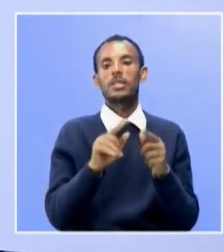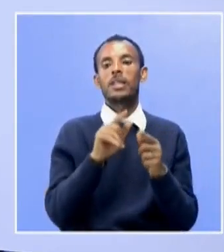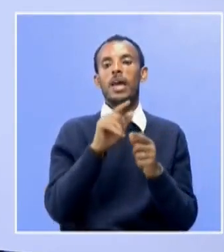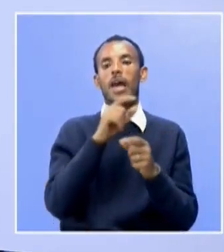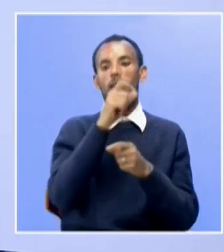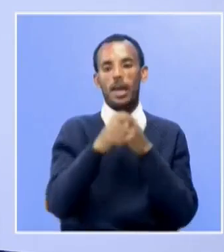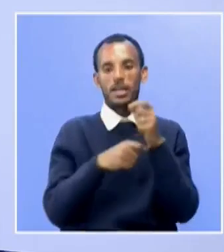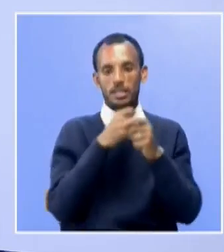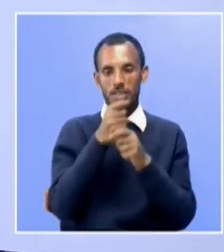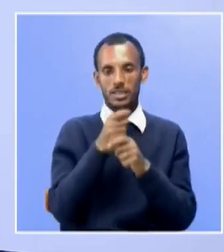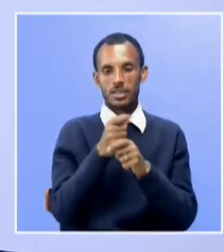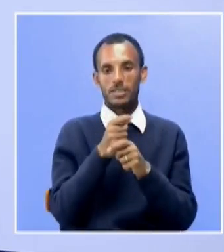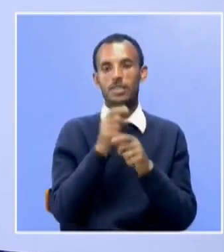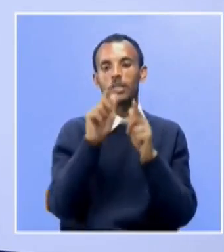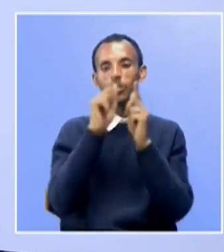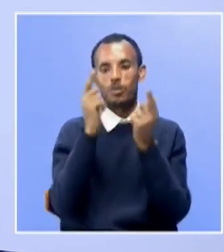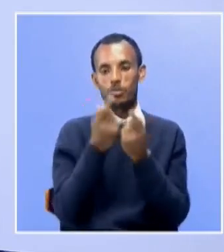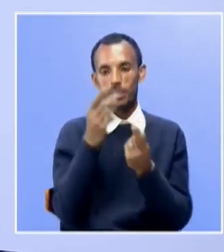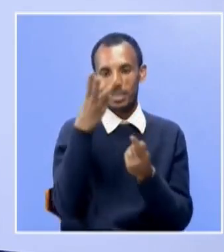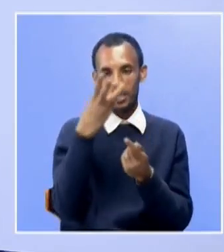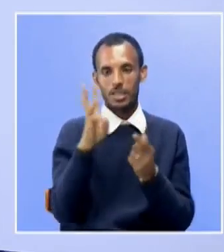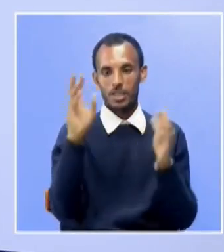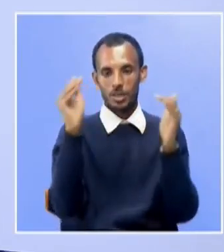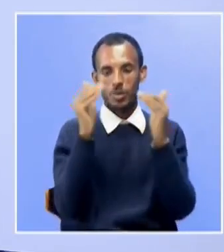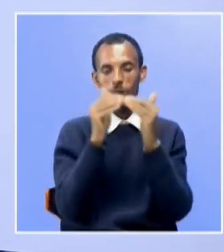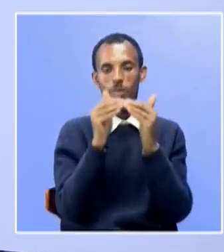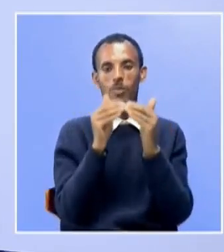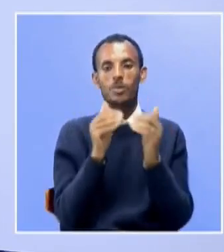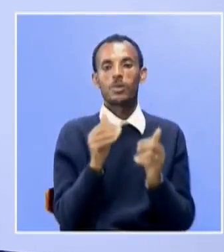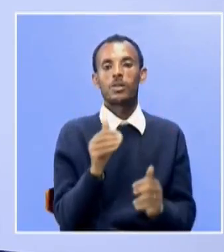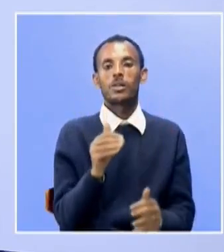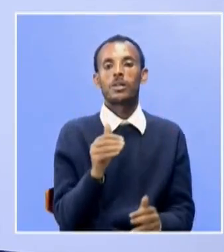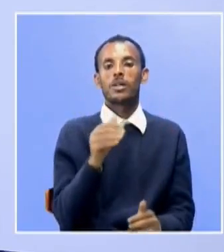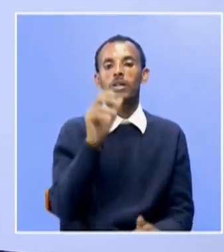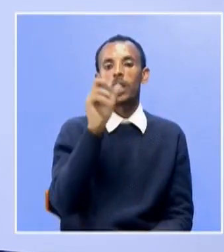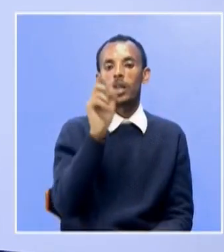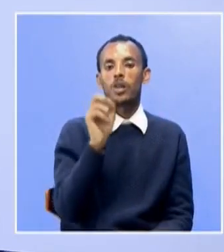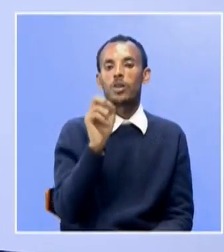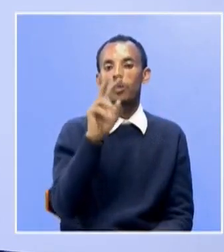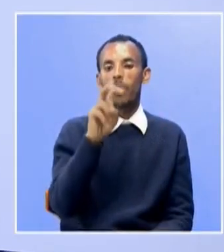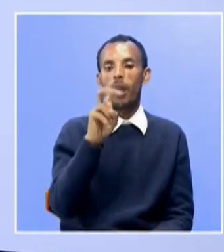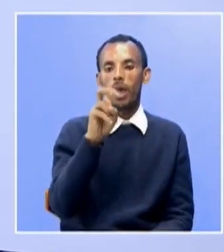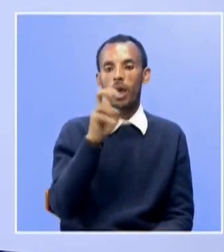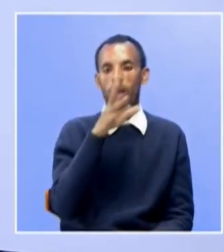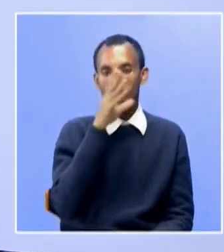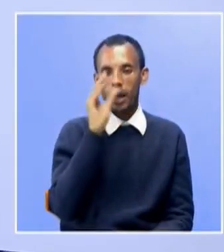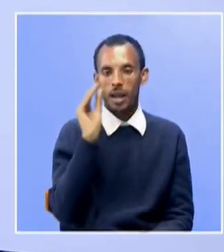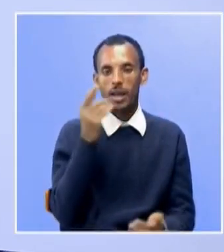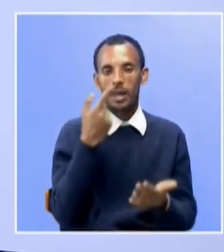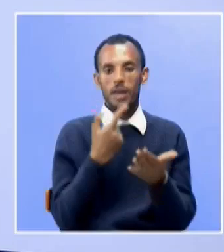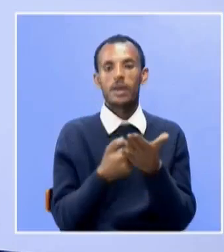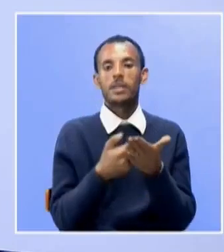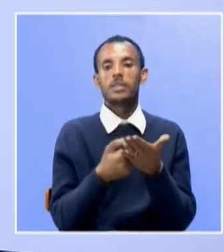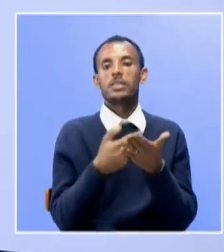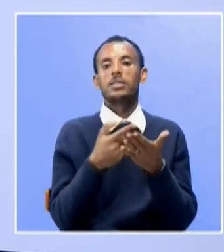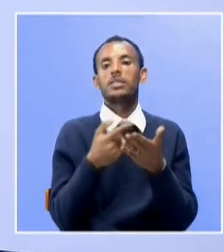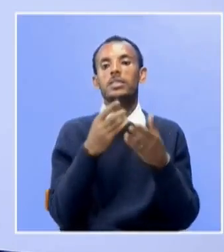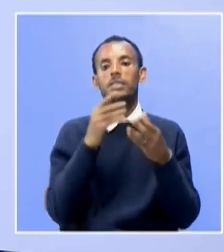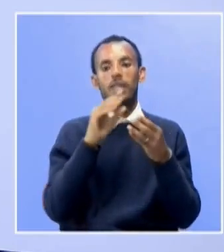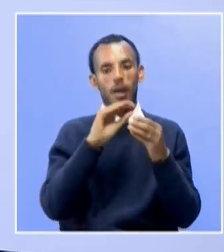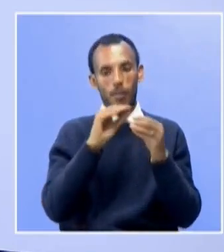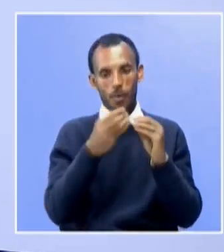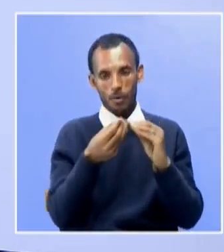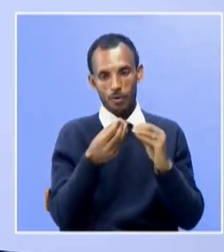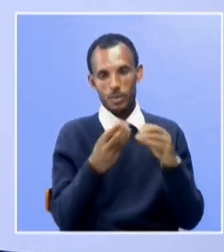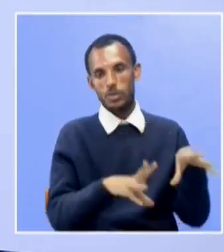whose age group 16 is 20. And here you have the number of